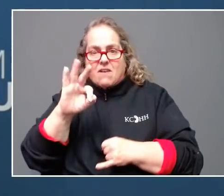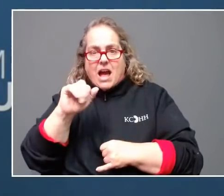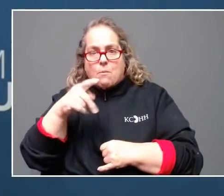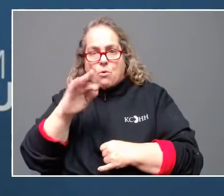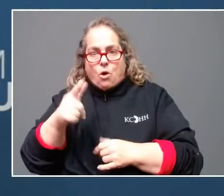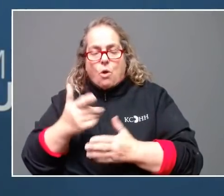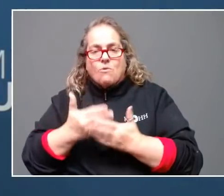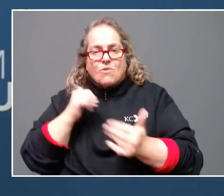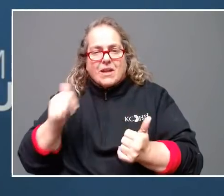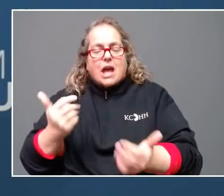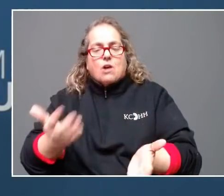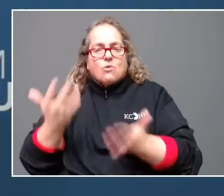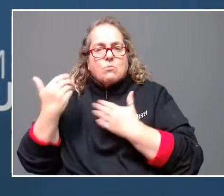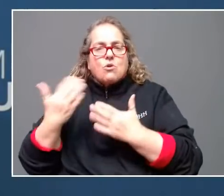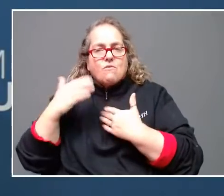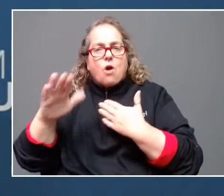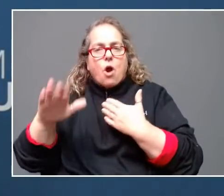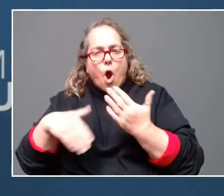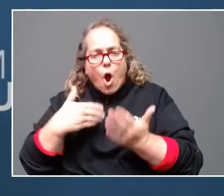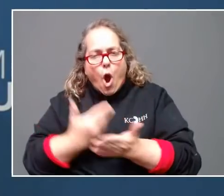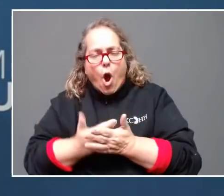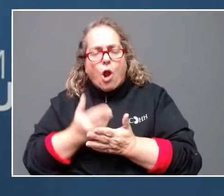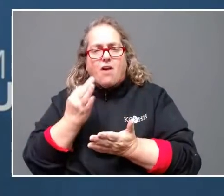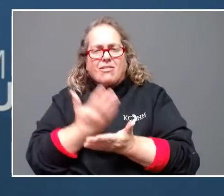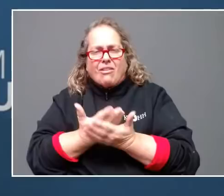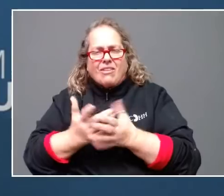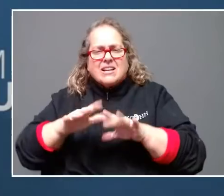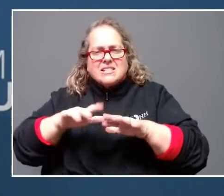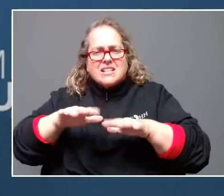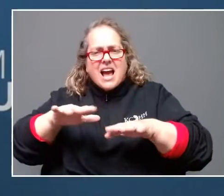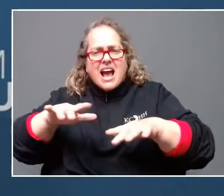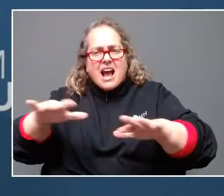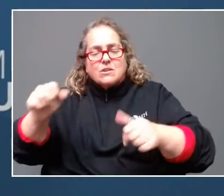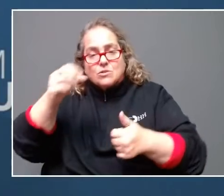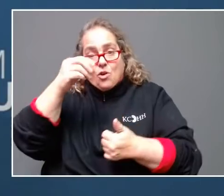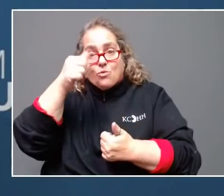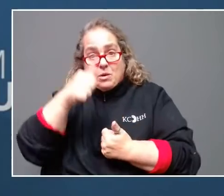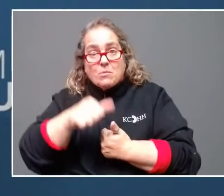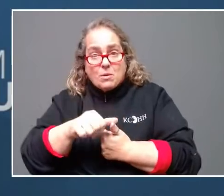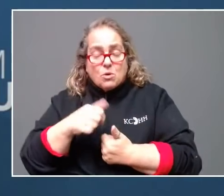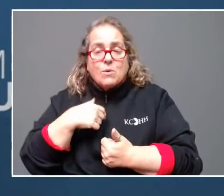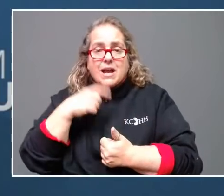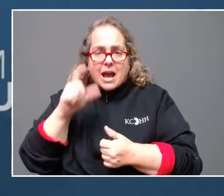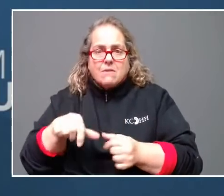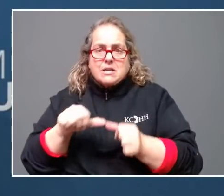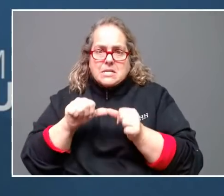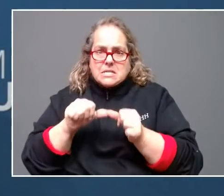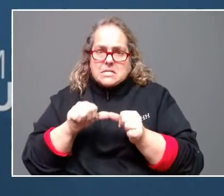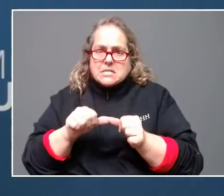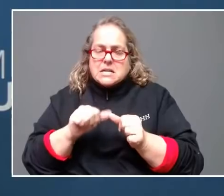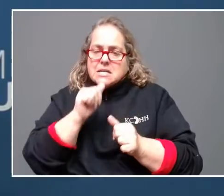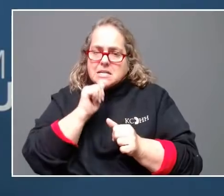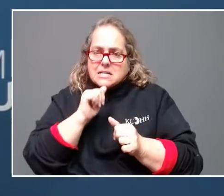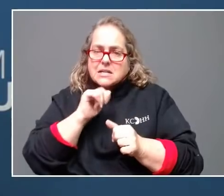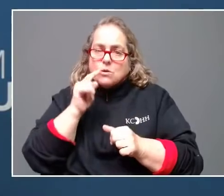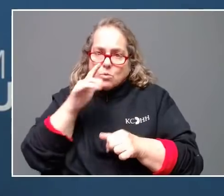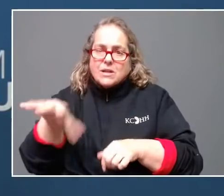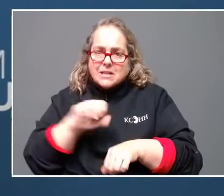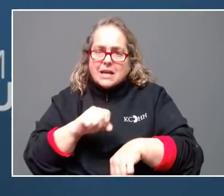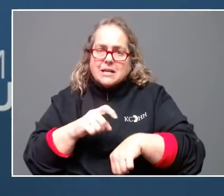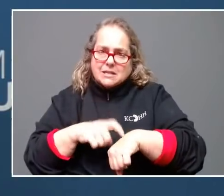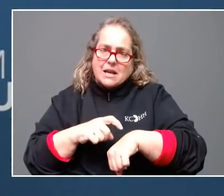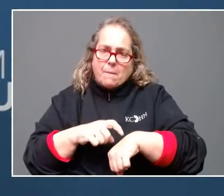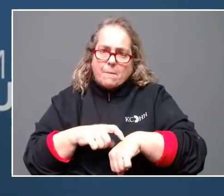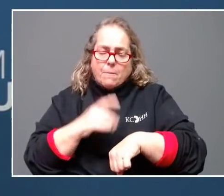removal. So remember, we've got to dig in, knowing that this is going to take a lot of time because of how